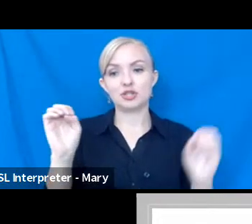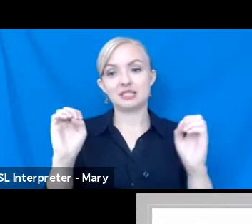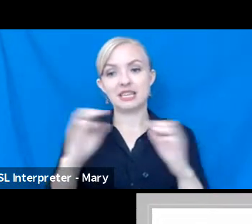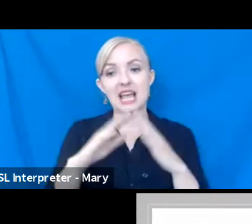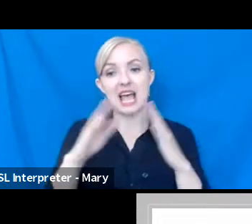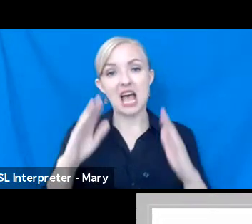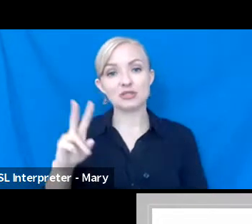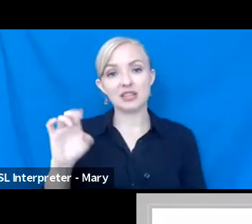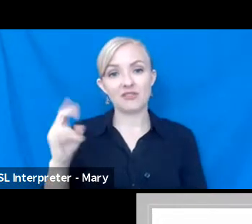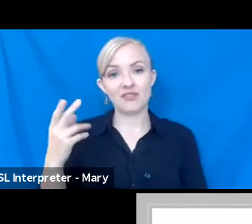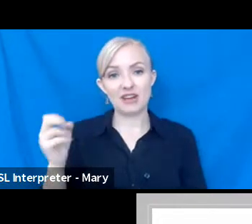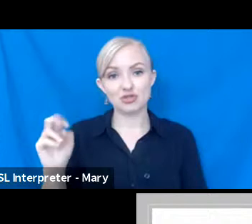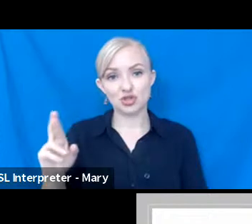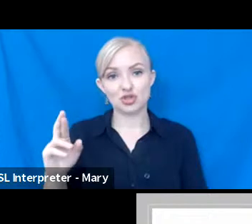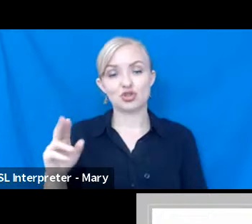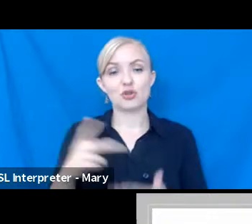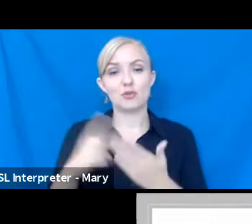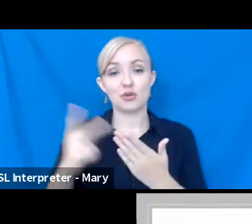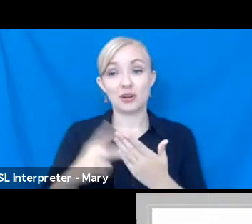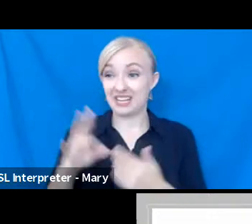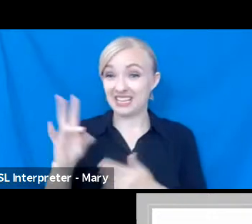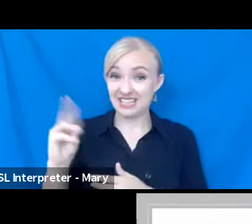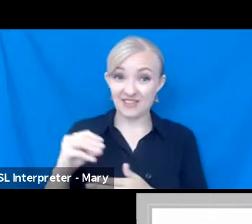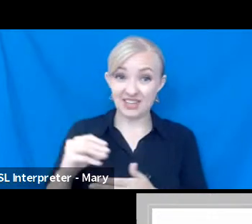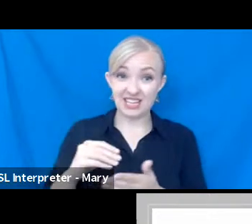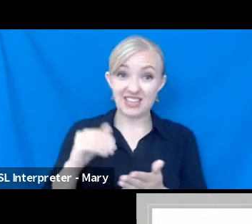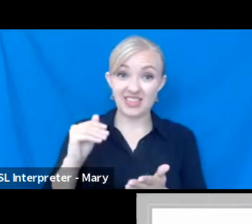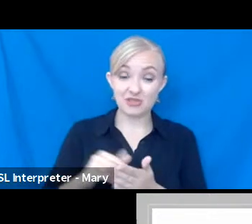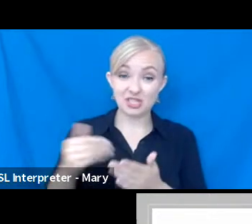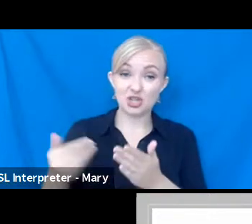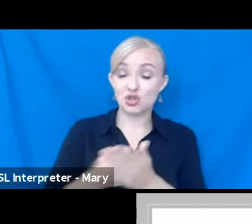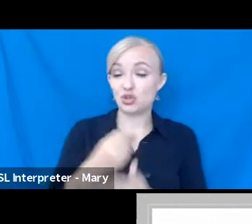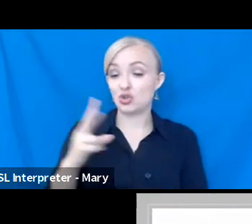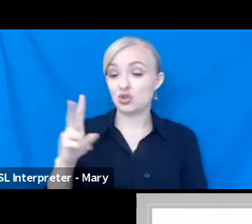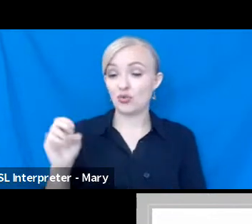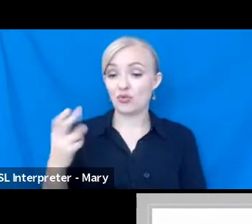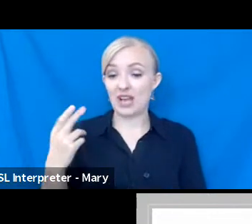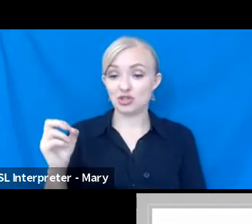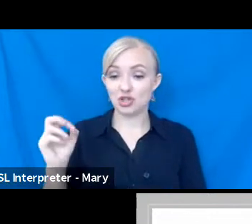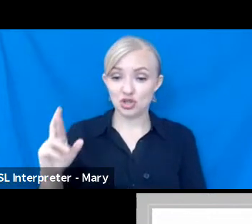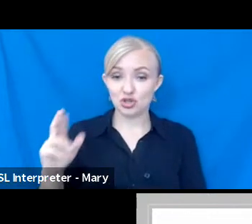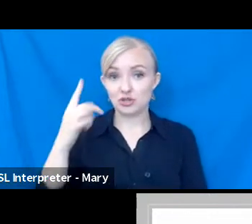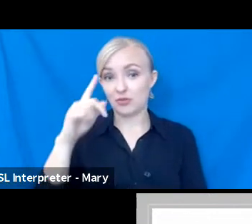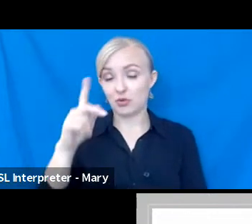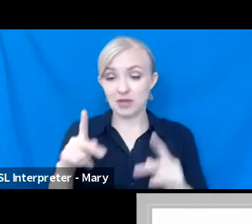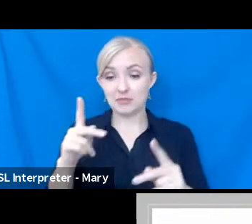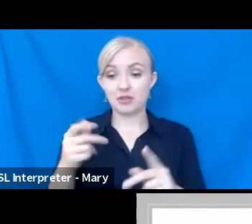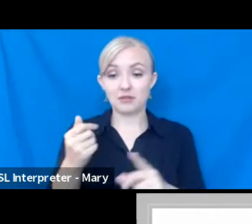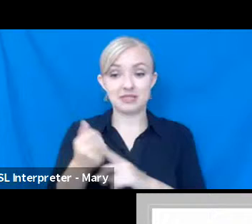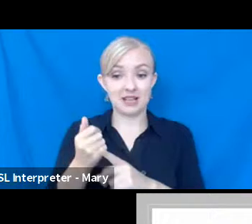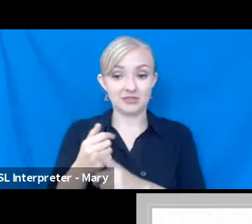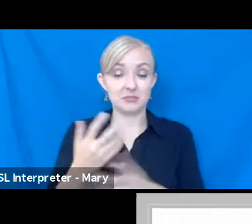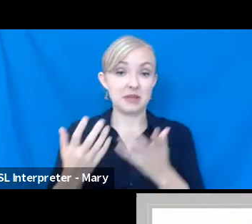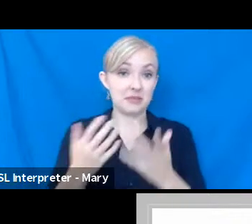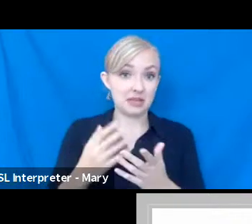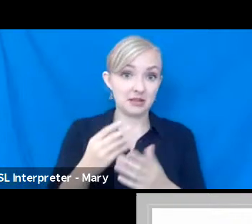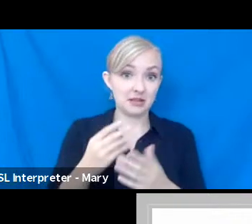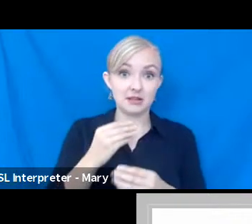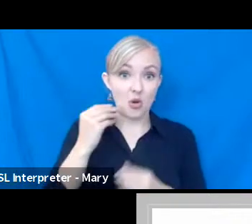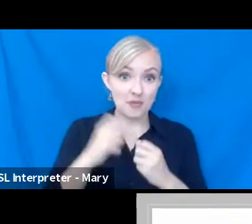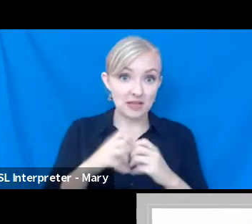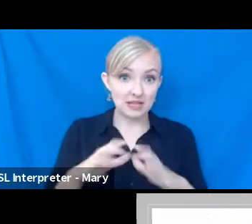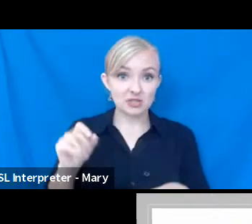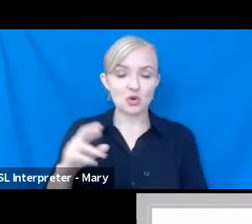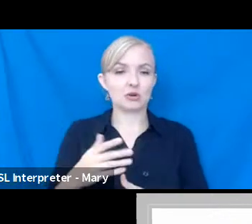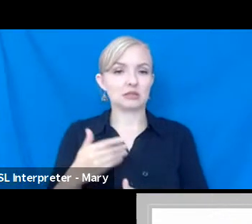Program, 70,000 new vouchers for people who are homeless or at threat of being homeless, and